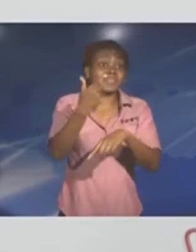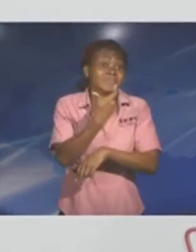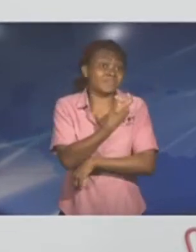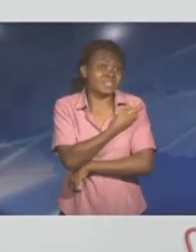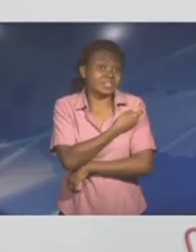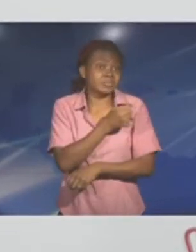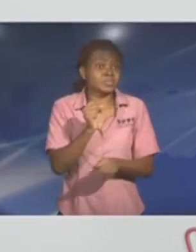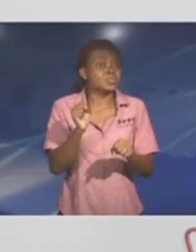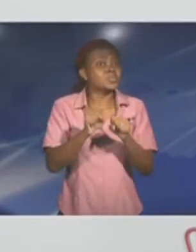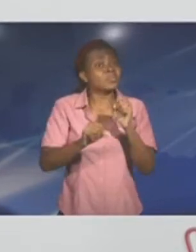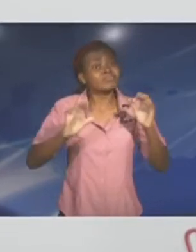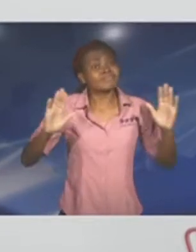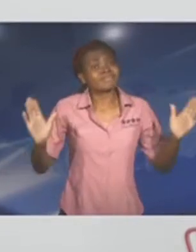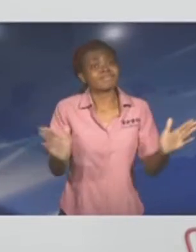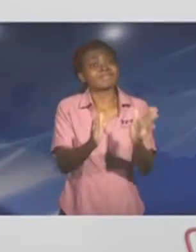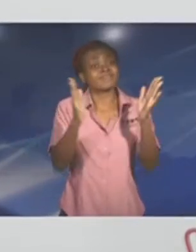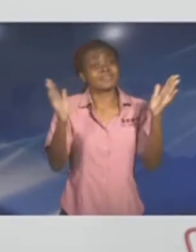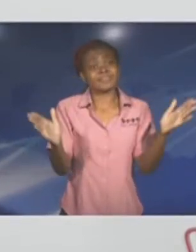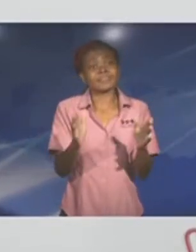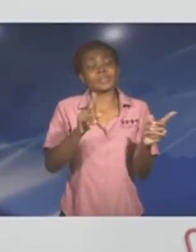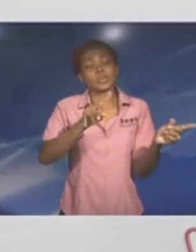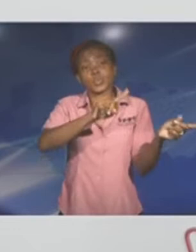flu vaccines so to do.